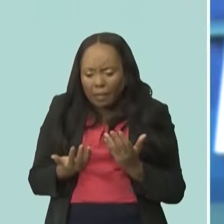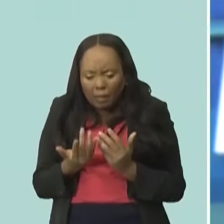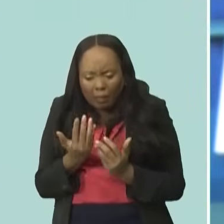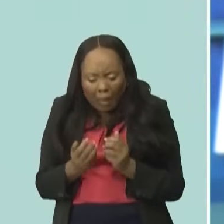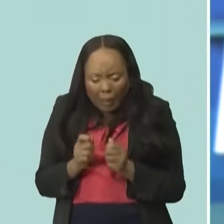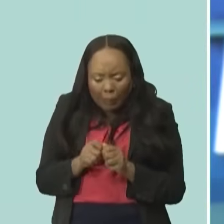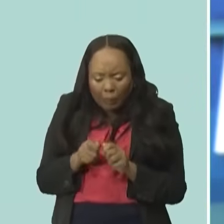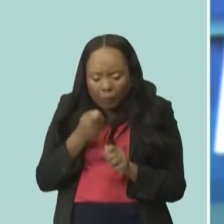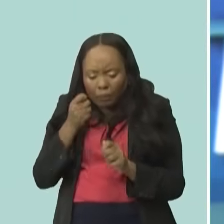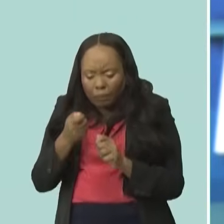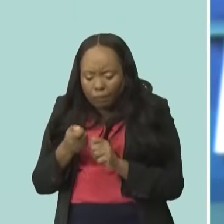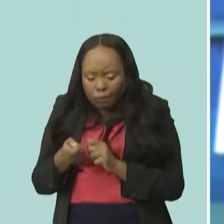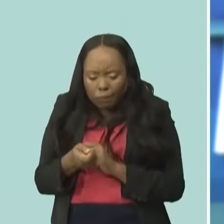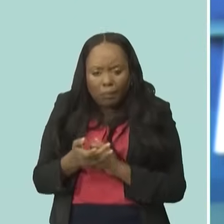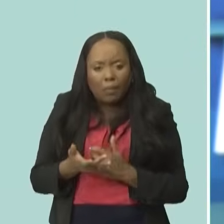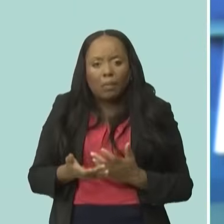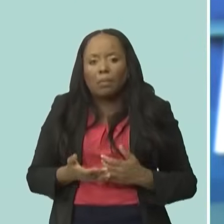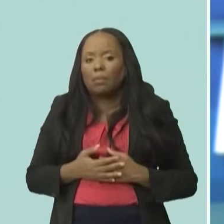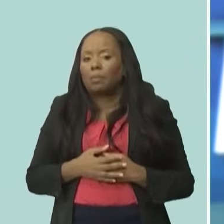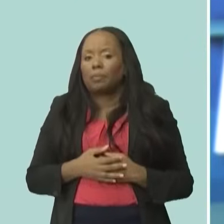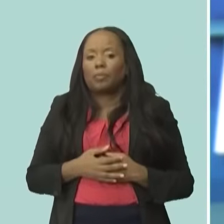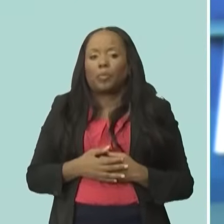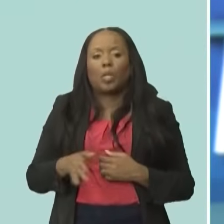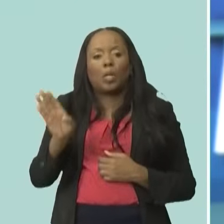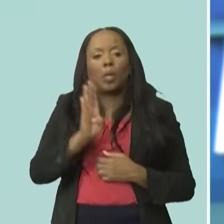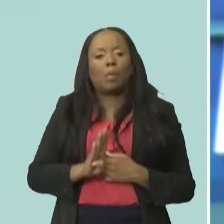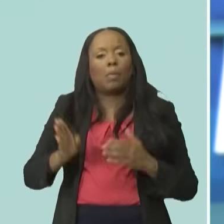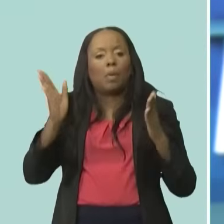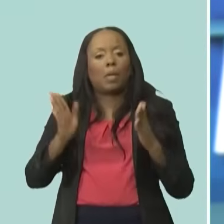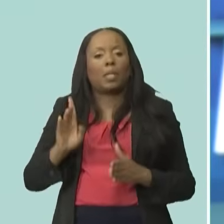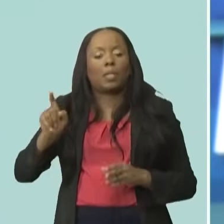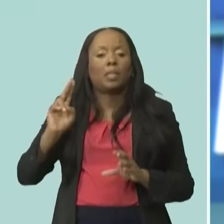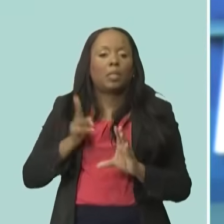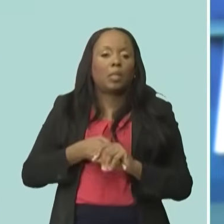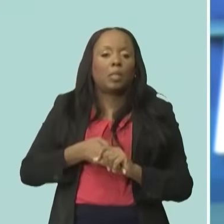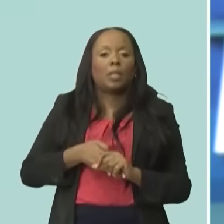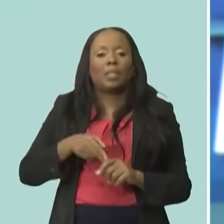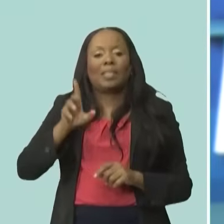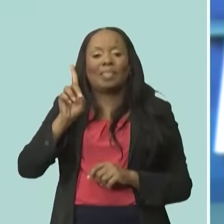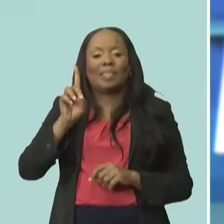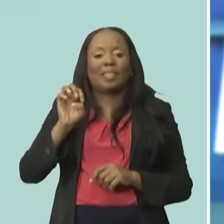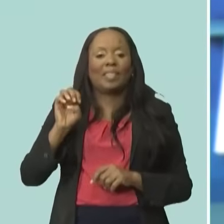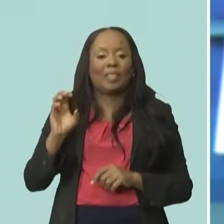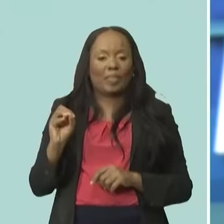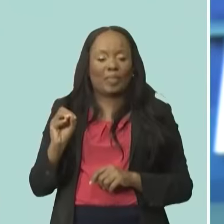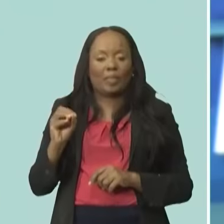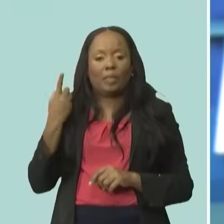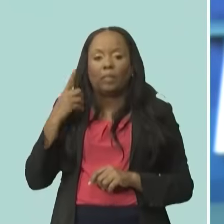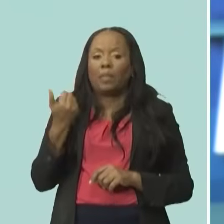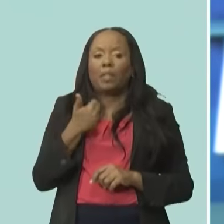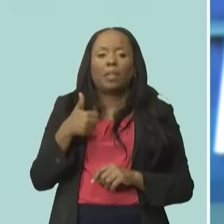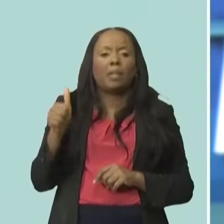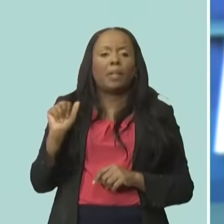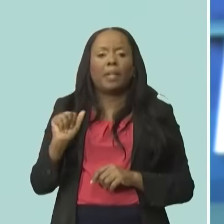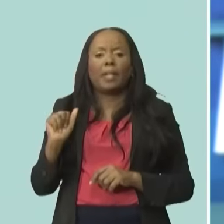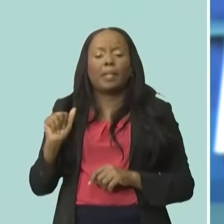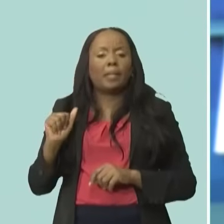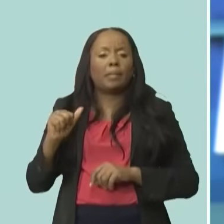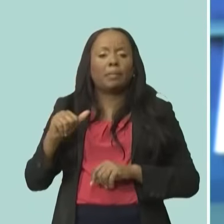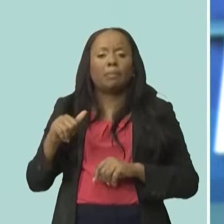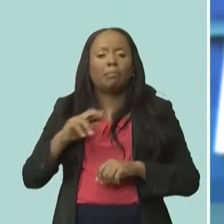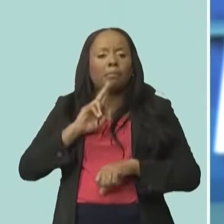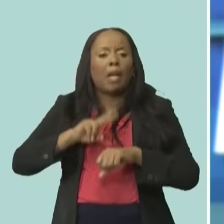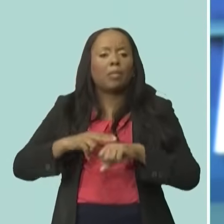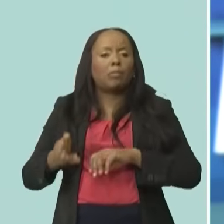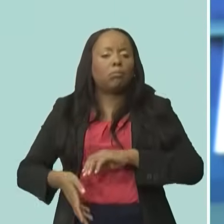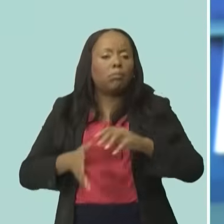a fresh call for Barbadians to join their local district emergency organizations, or DEOs, to respond to man-made